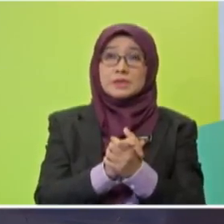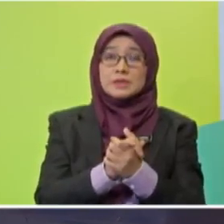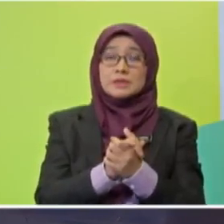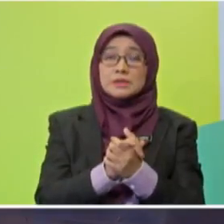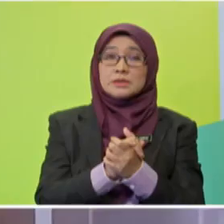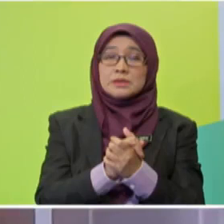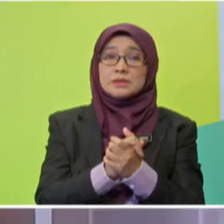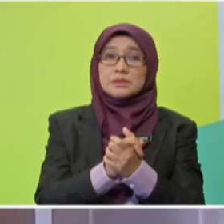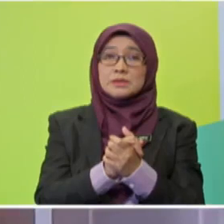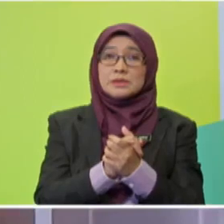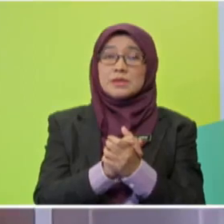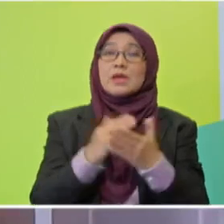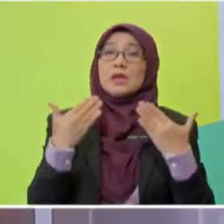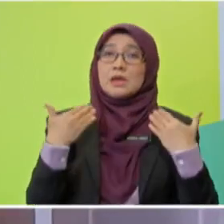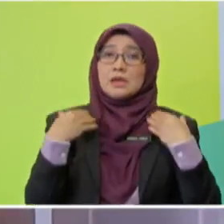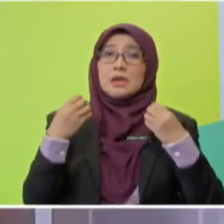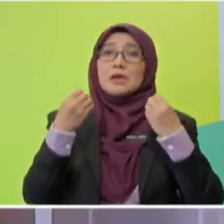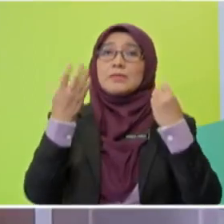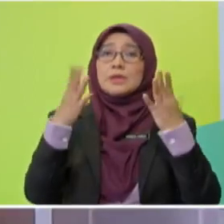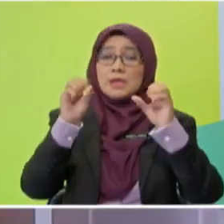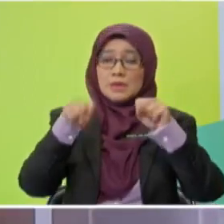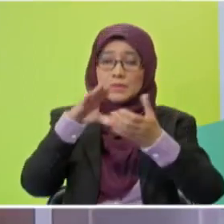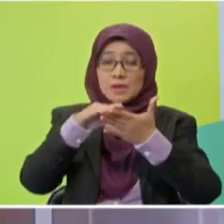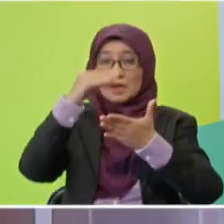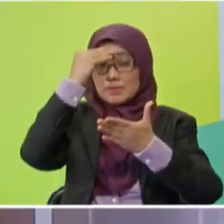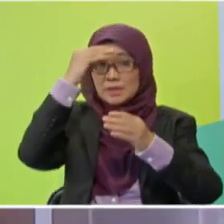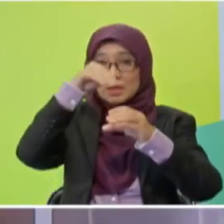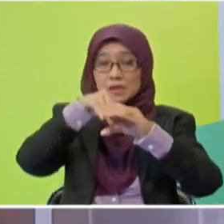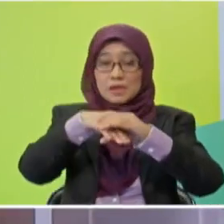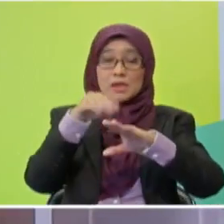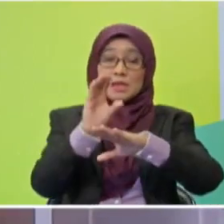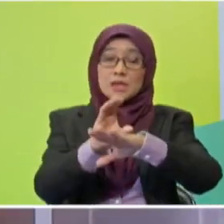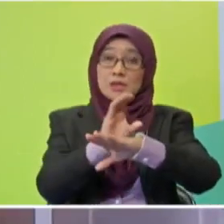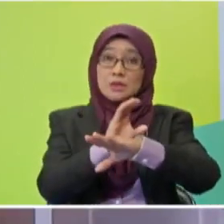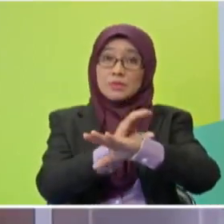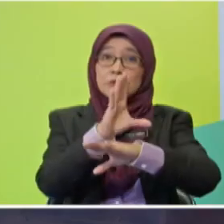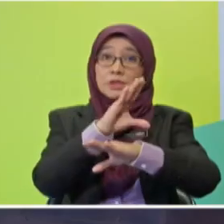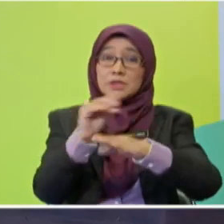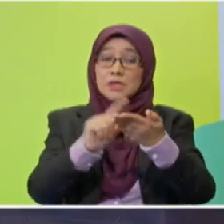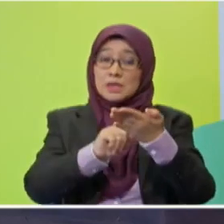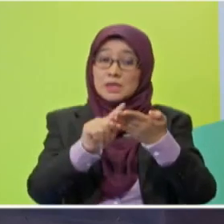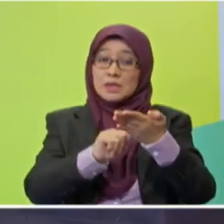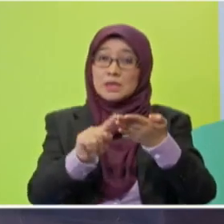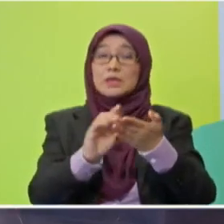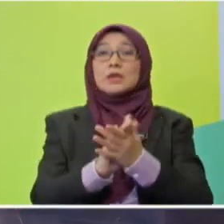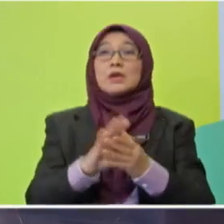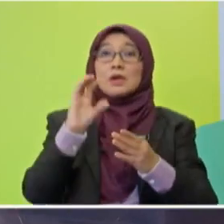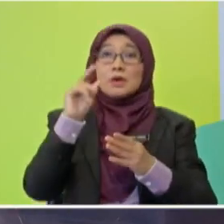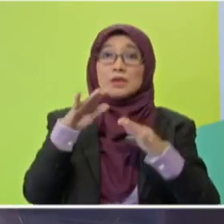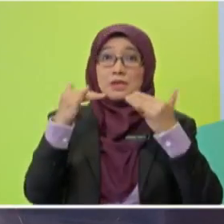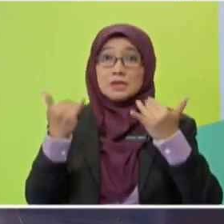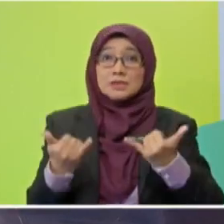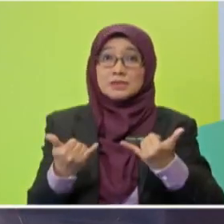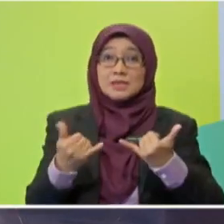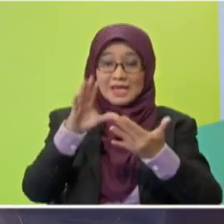modern applications, all these are from because we have the decimal system. Okay, so let's start our game, Teacher Kala. Okay. All right, thank you